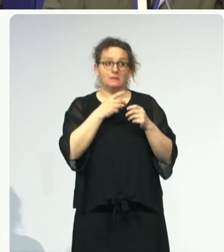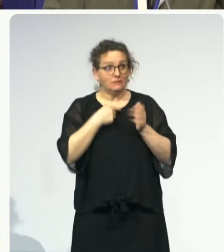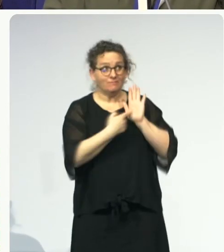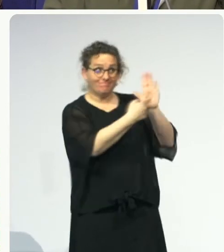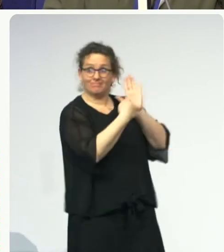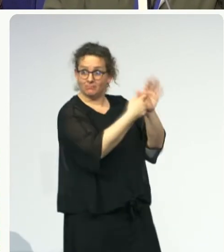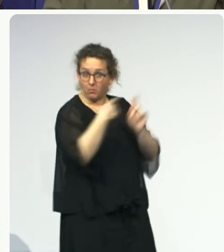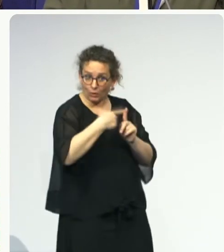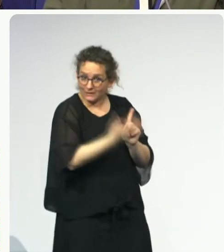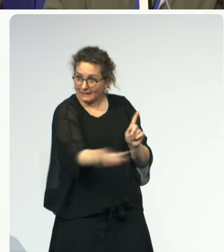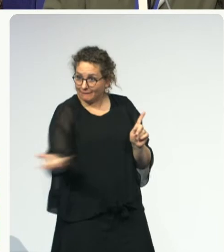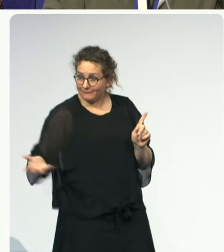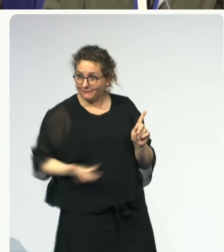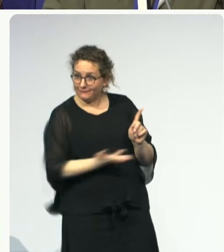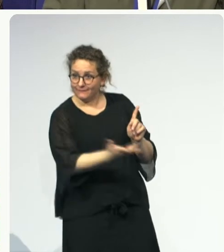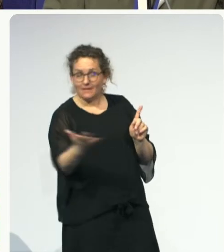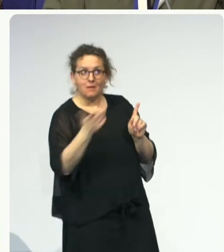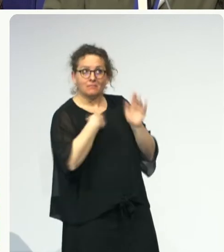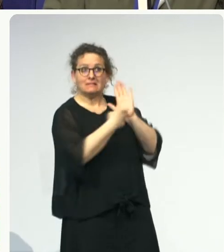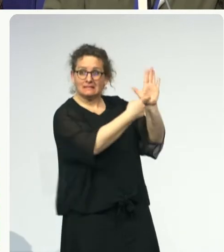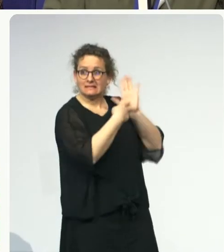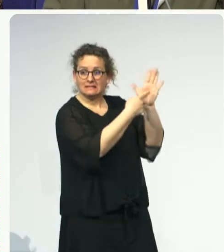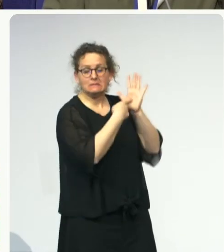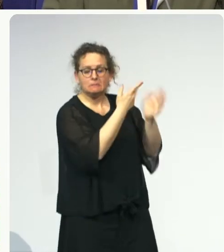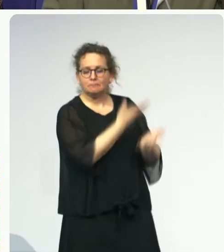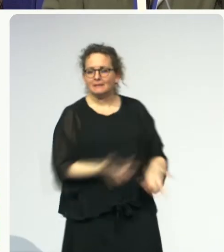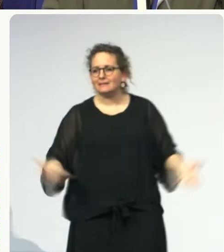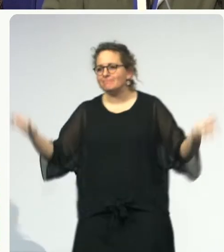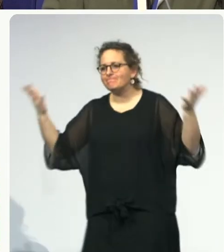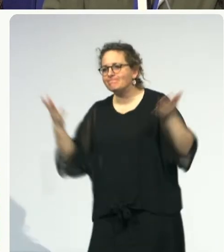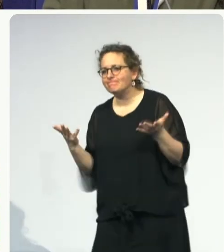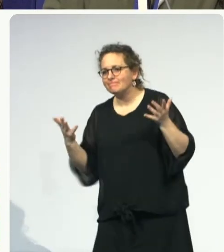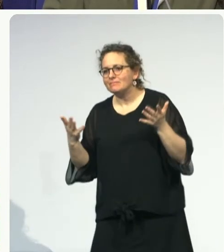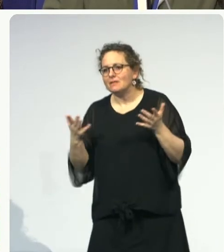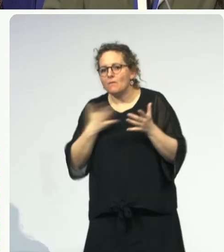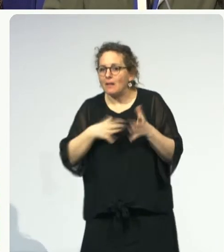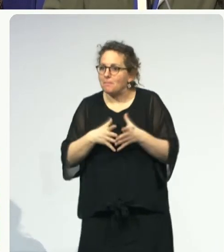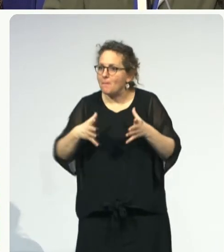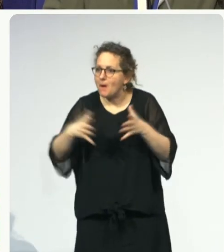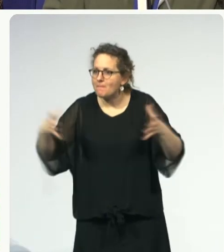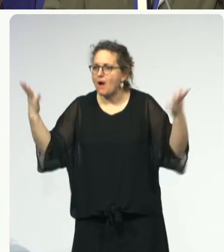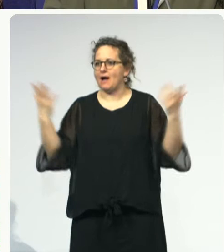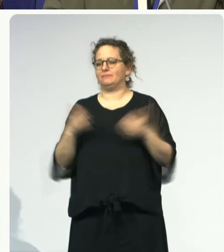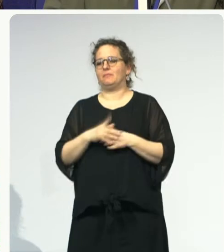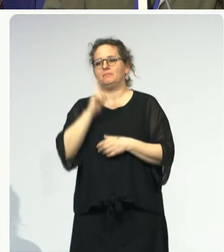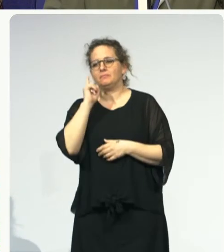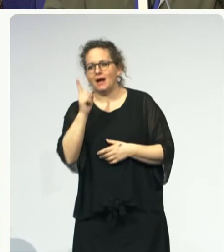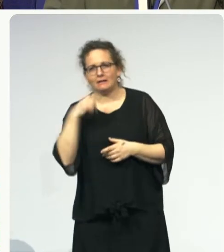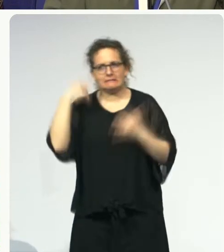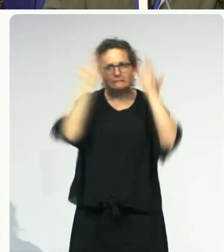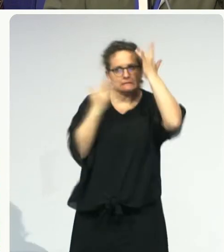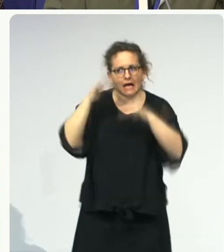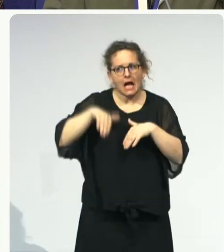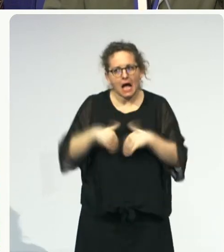and now we have done a whole school immersion. So we are here as the State University of Zanzibar seeking